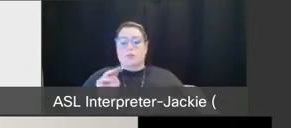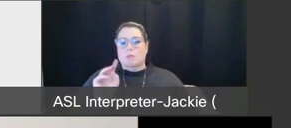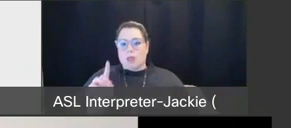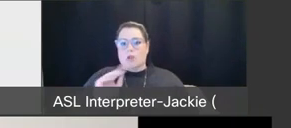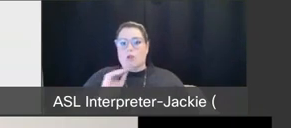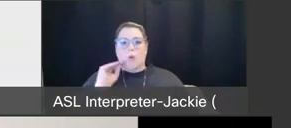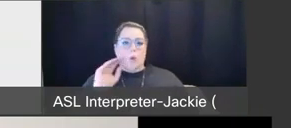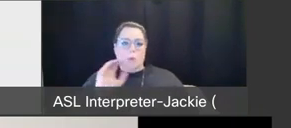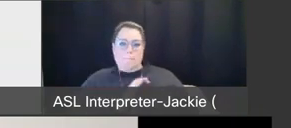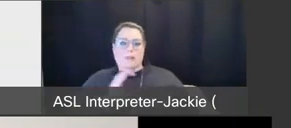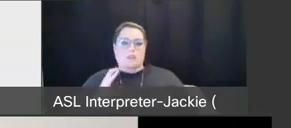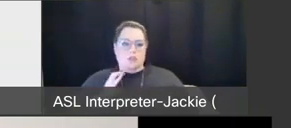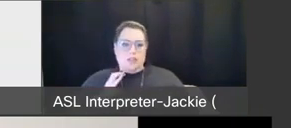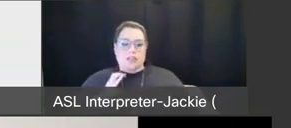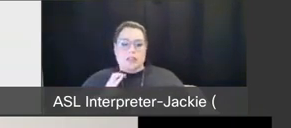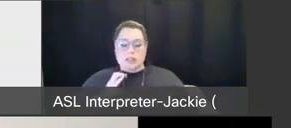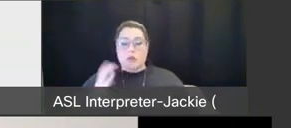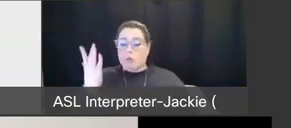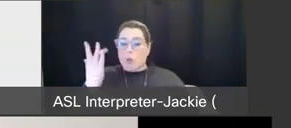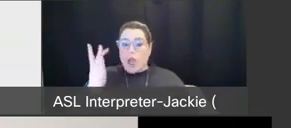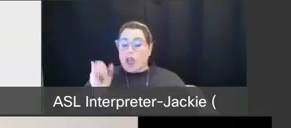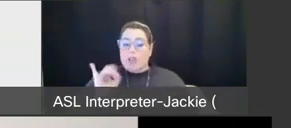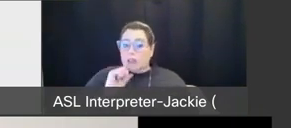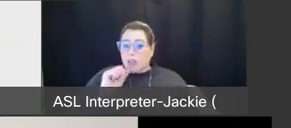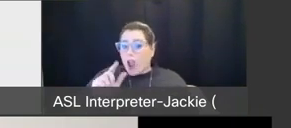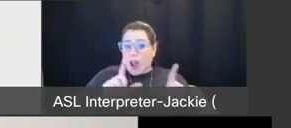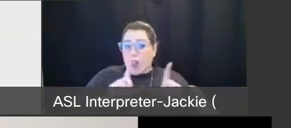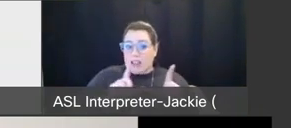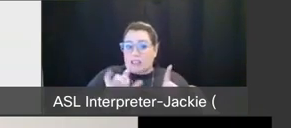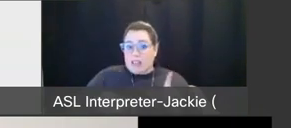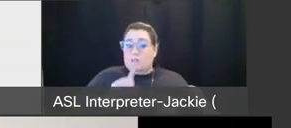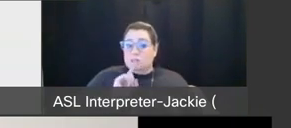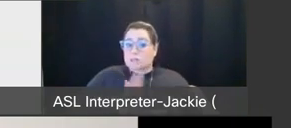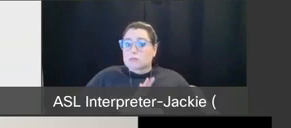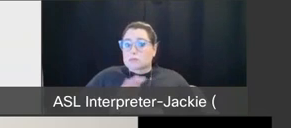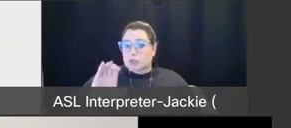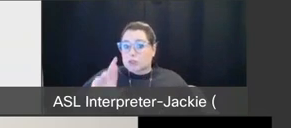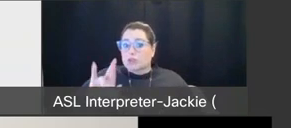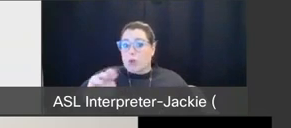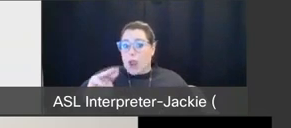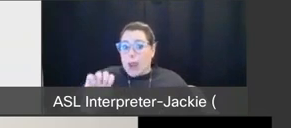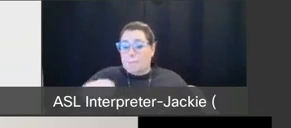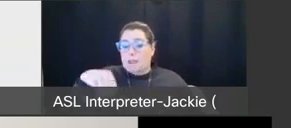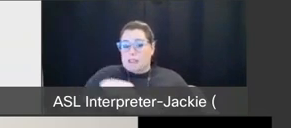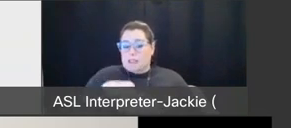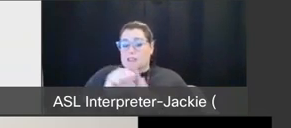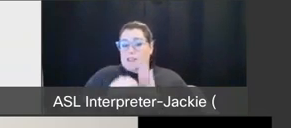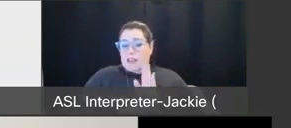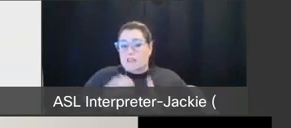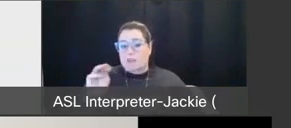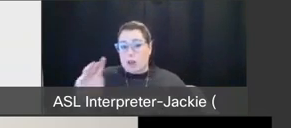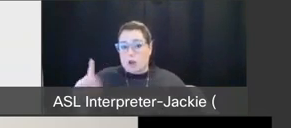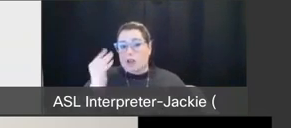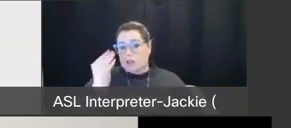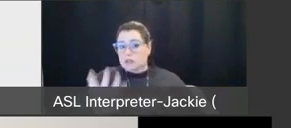improvement sales and unlicensed home improvement work is a crime. It's literally a crime in the state of Maryland.